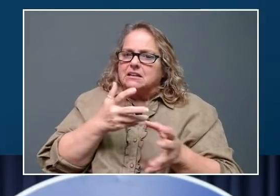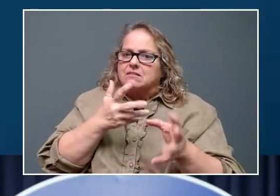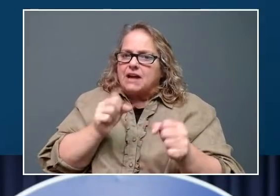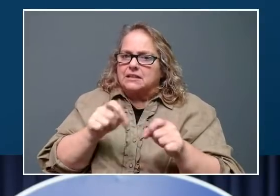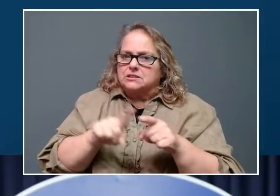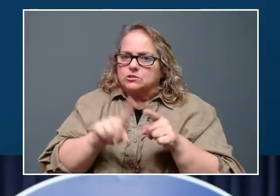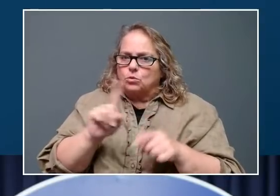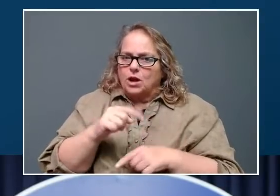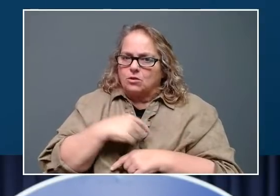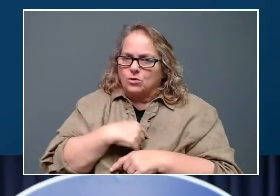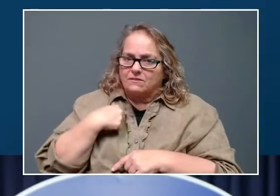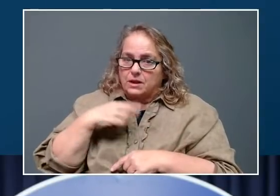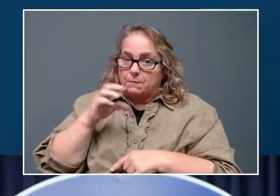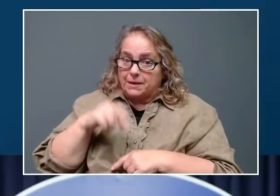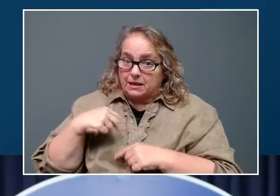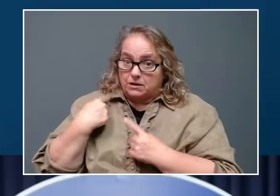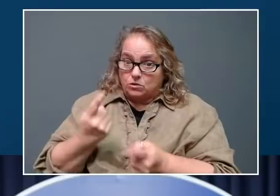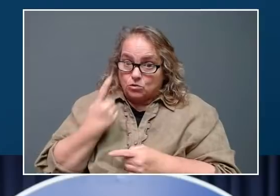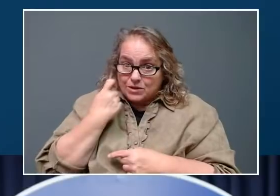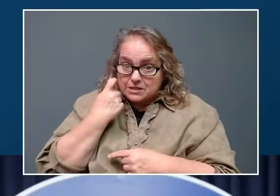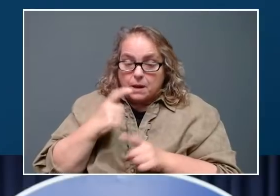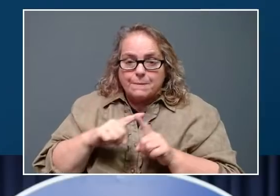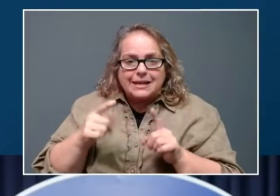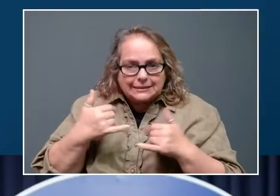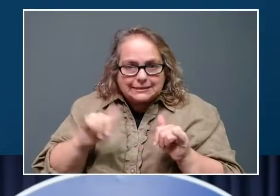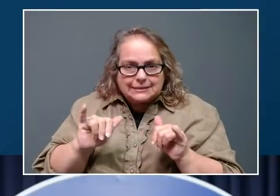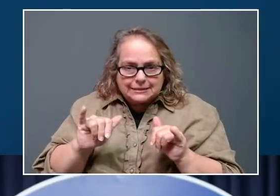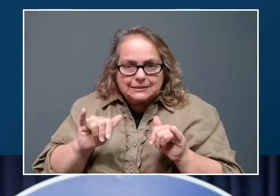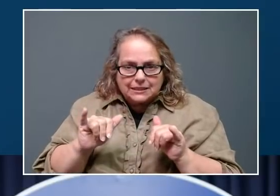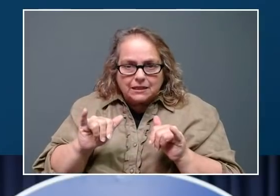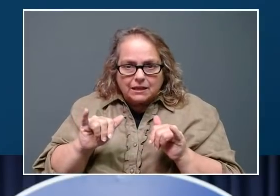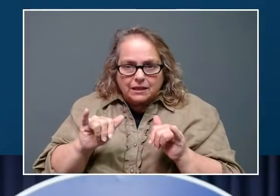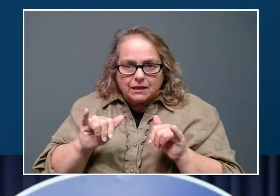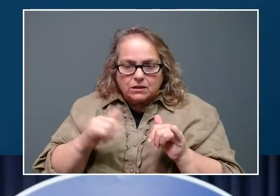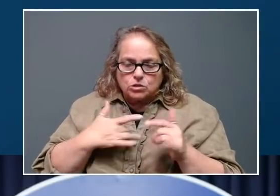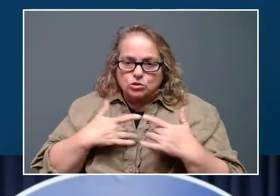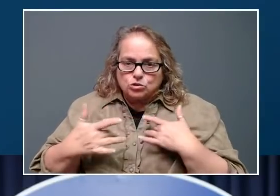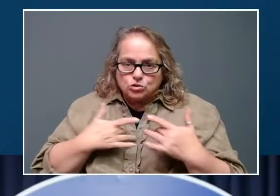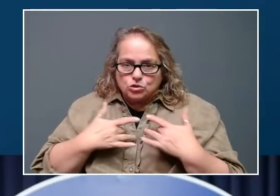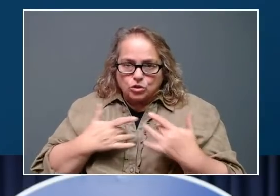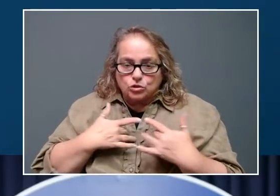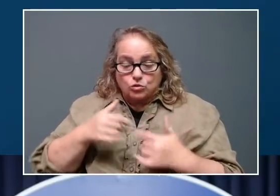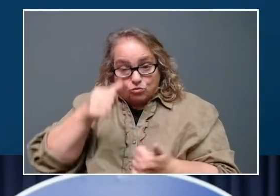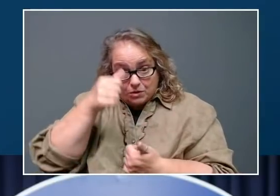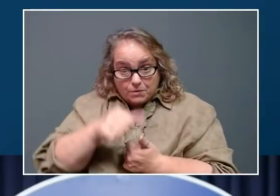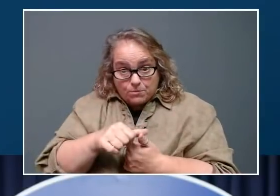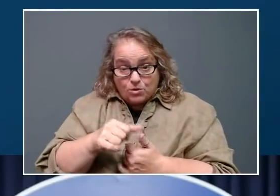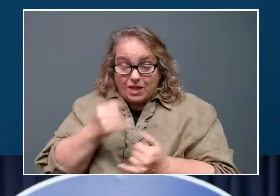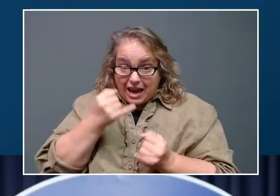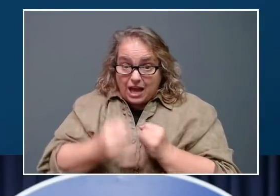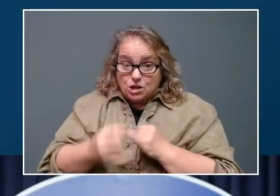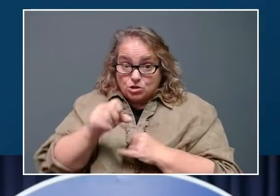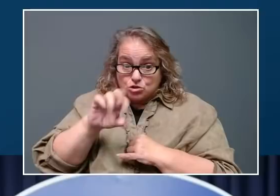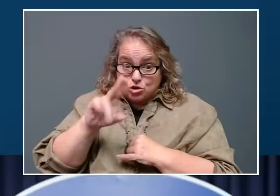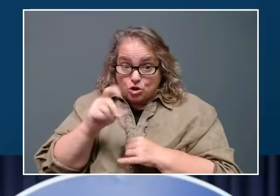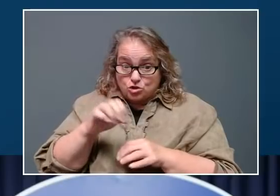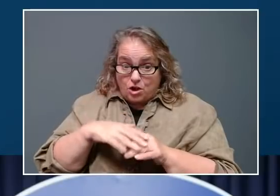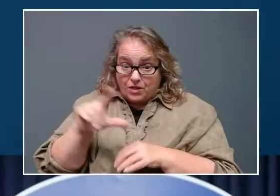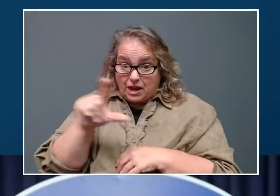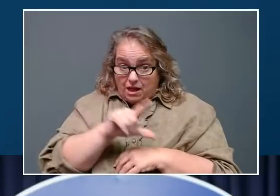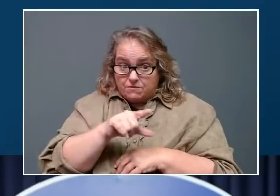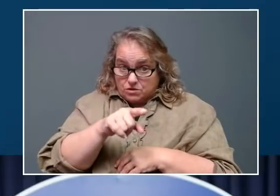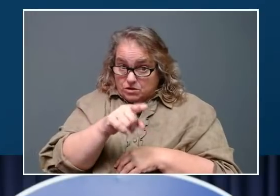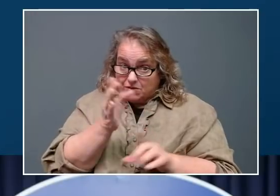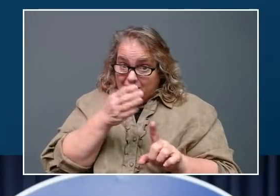been recently, but it is still significantly concerning. Remember, that last surge to the left overwhelmed our hospitals. If